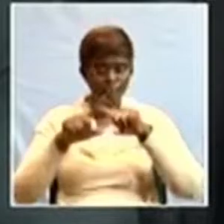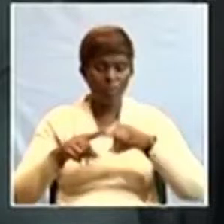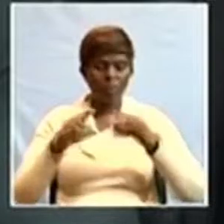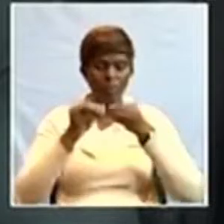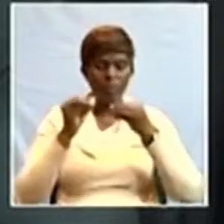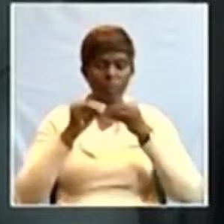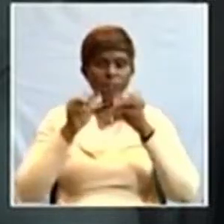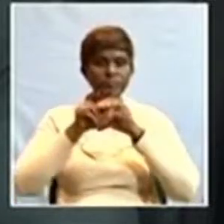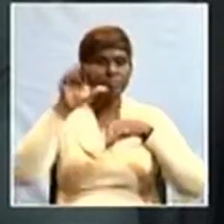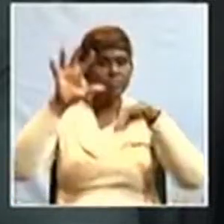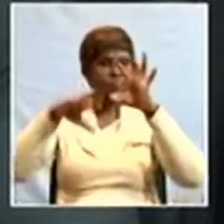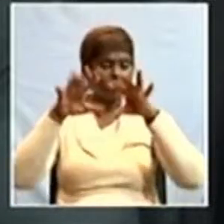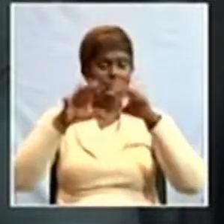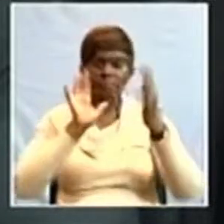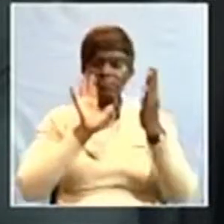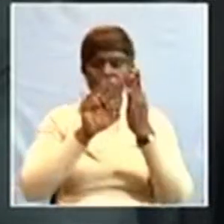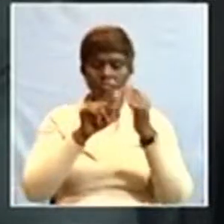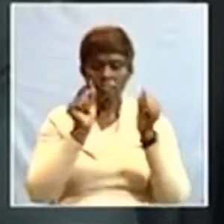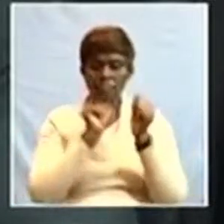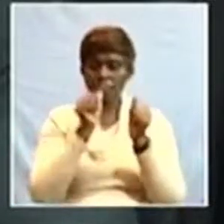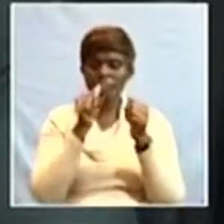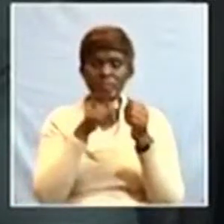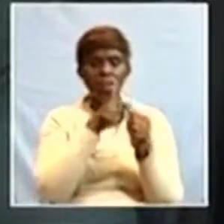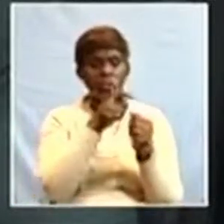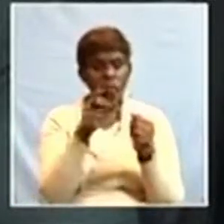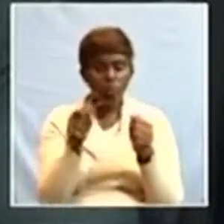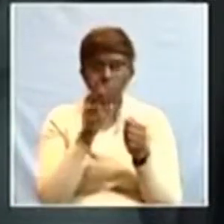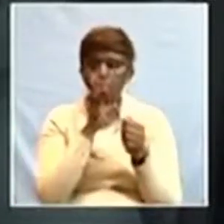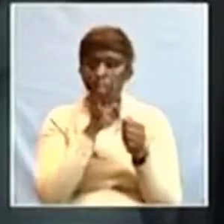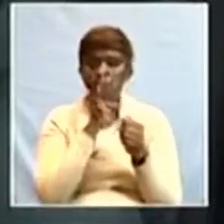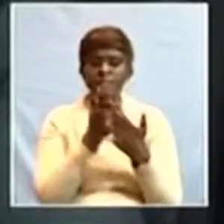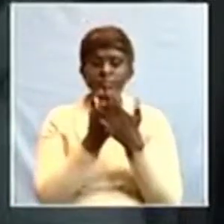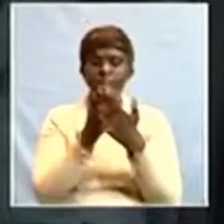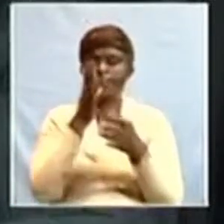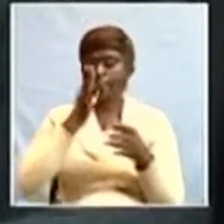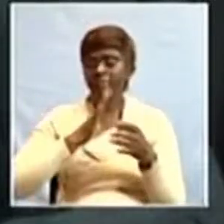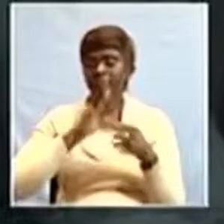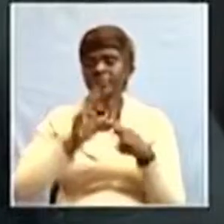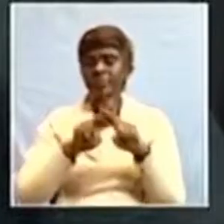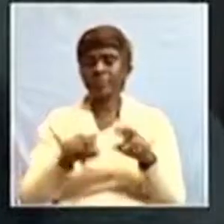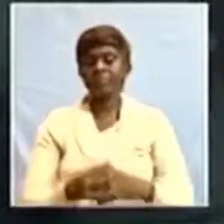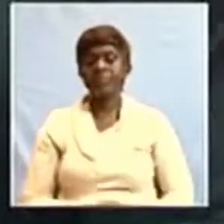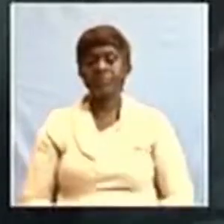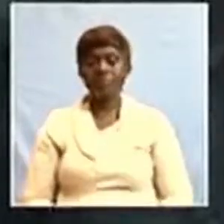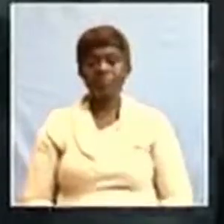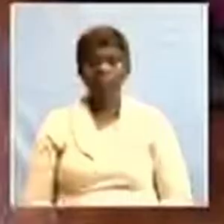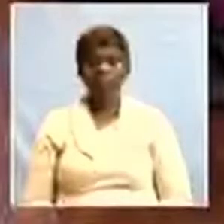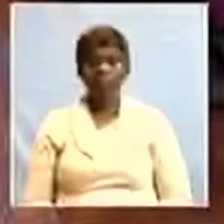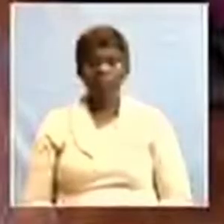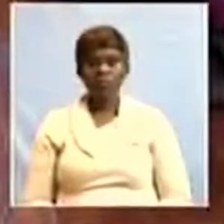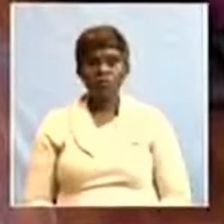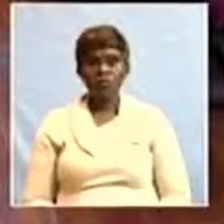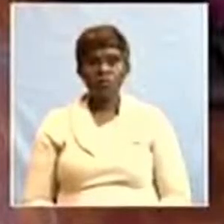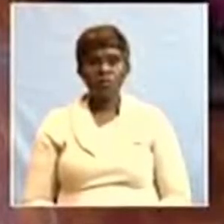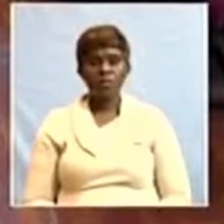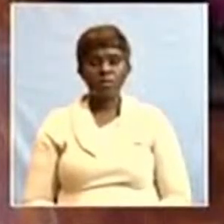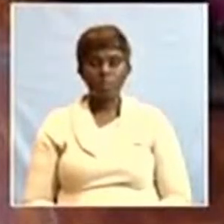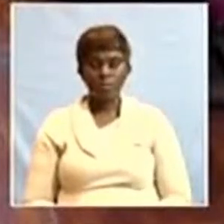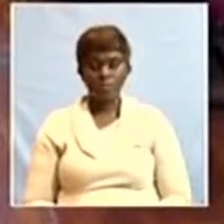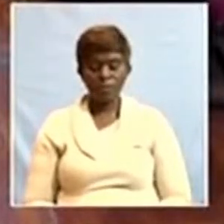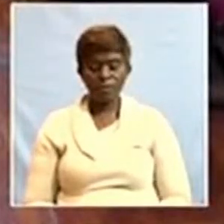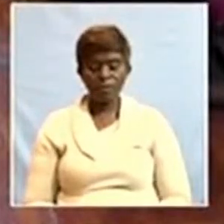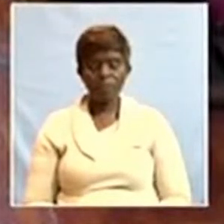rain-fed approach instead of irrigation? I submit, Madam Chairperson. PS can respond to 2 questions.